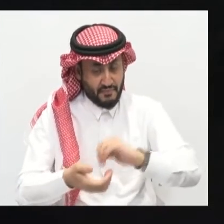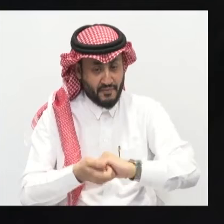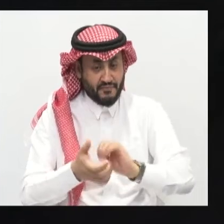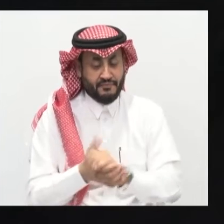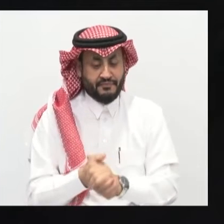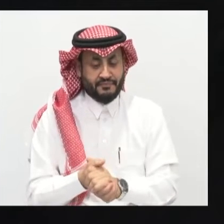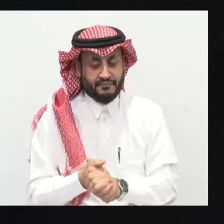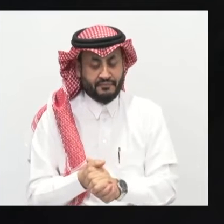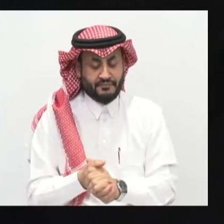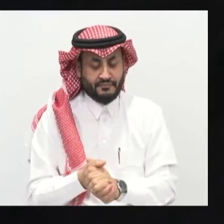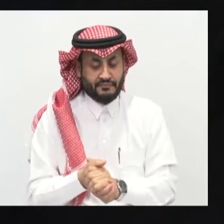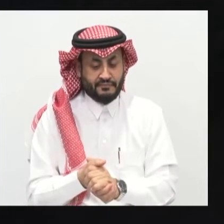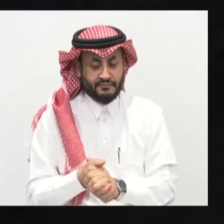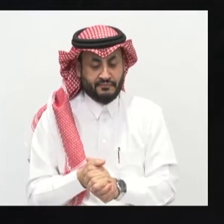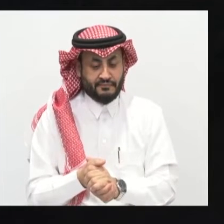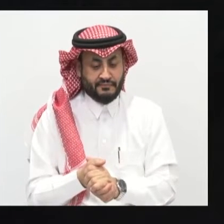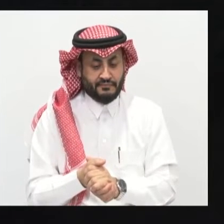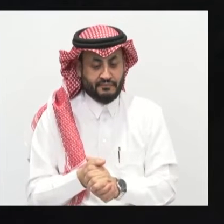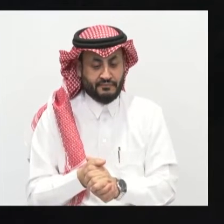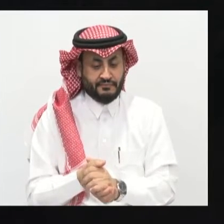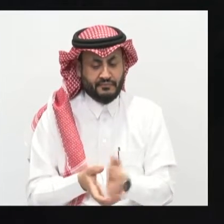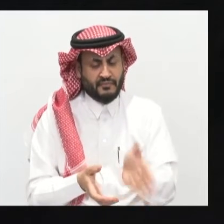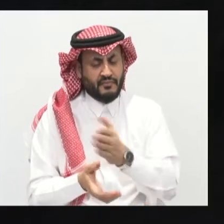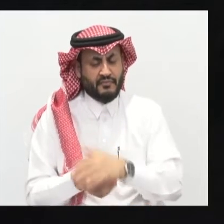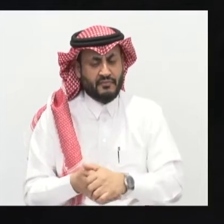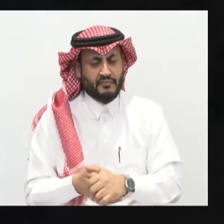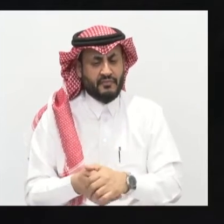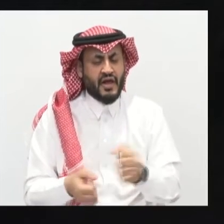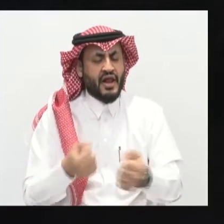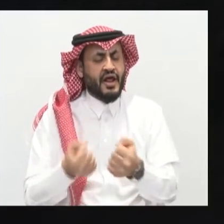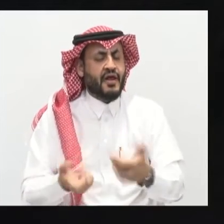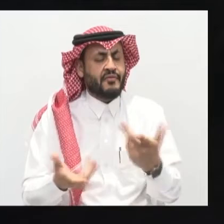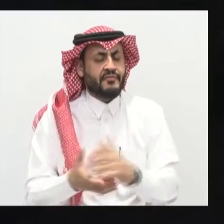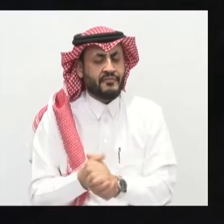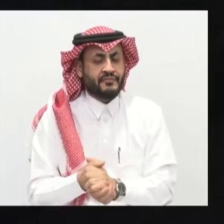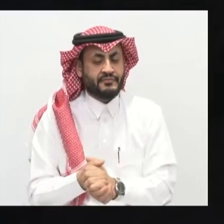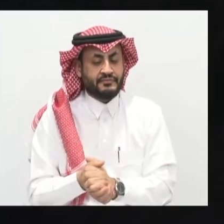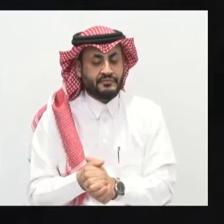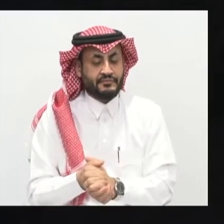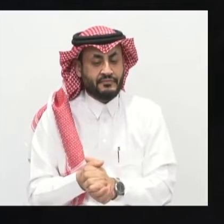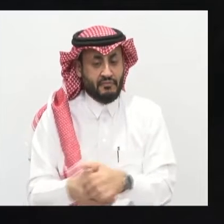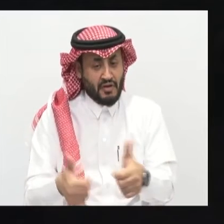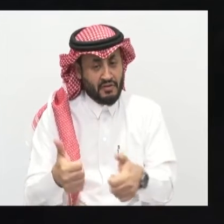friend. He invited his friend over. And what things are they going to play with? Games.